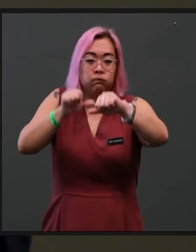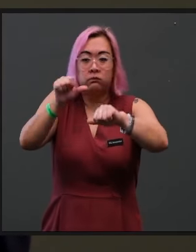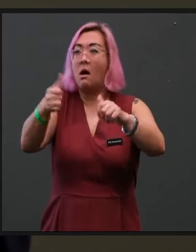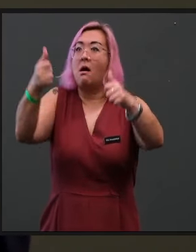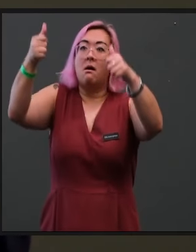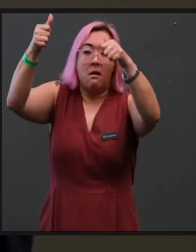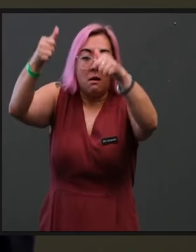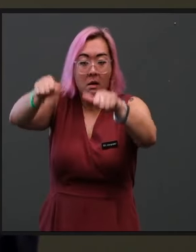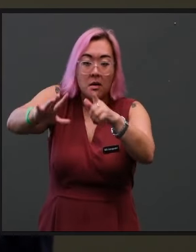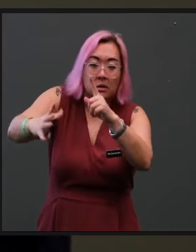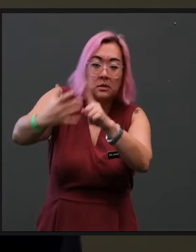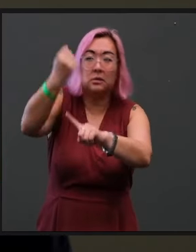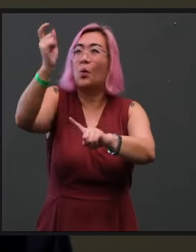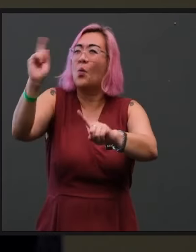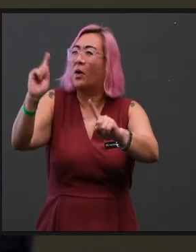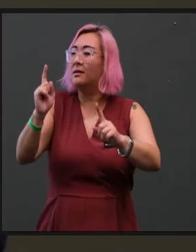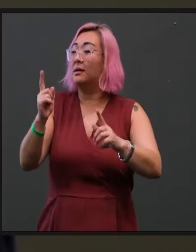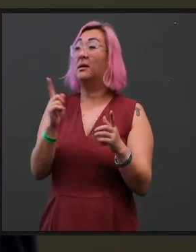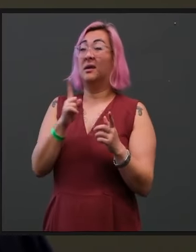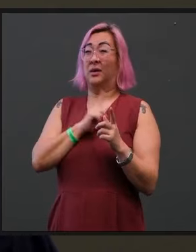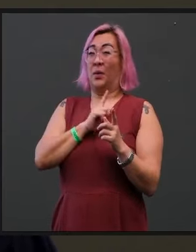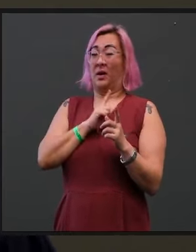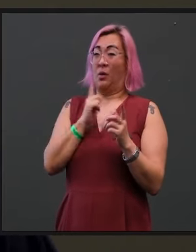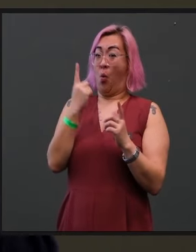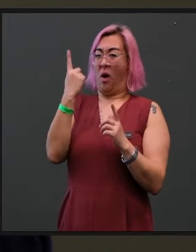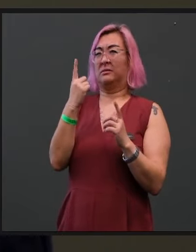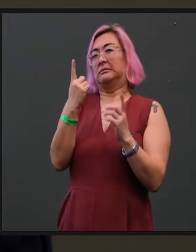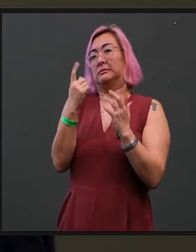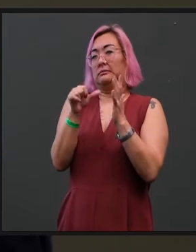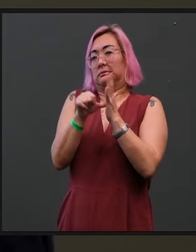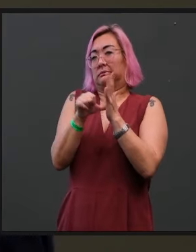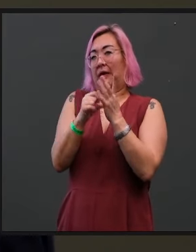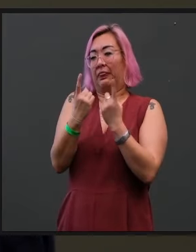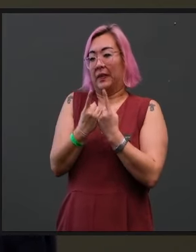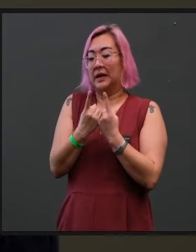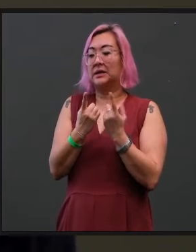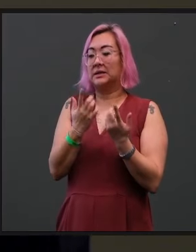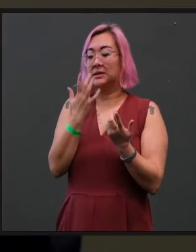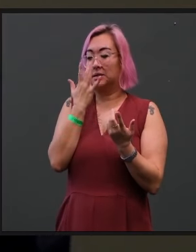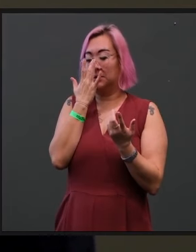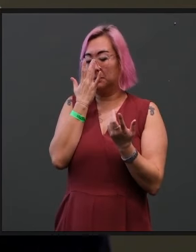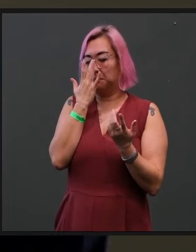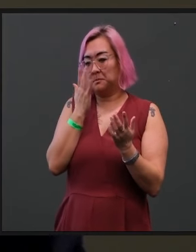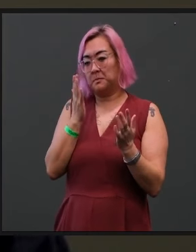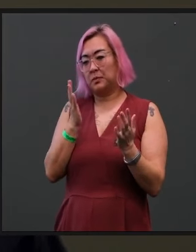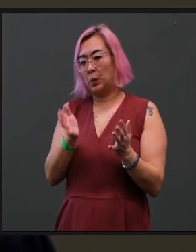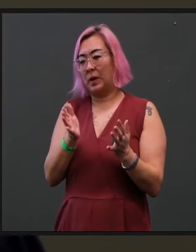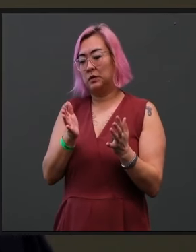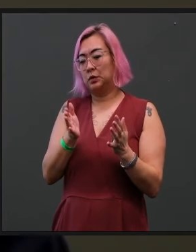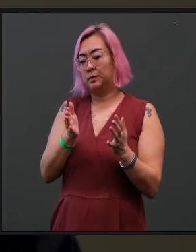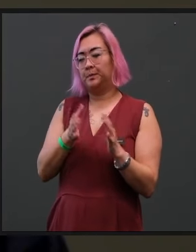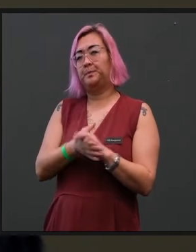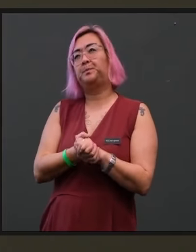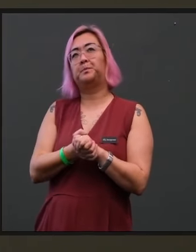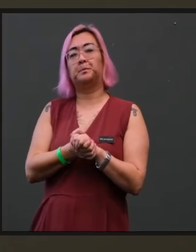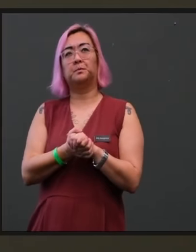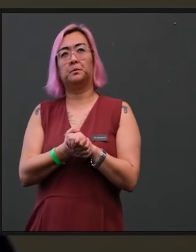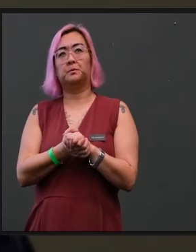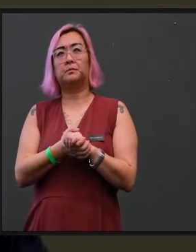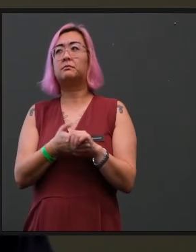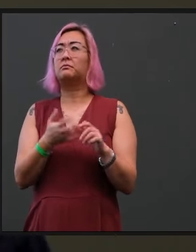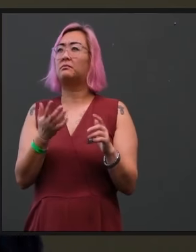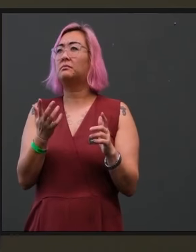like one of the trickier things is having to navigate, because, there's always that